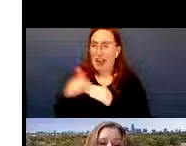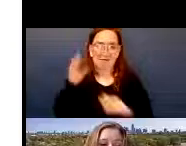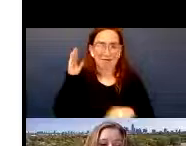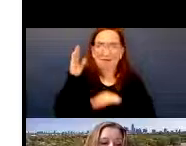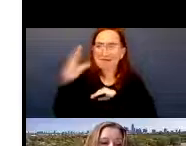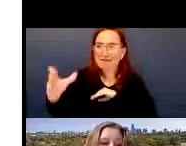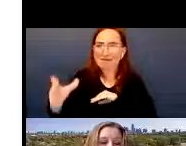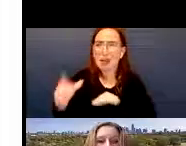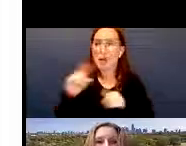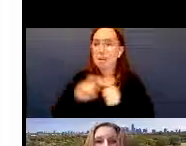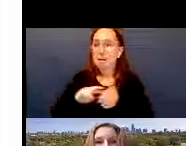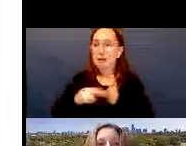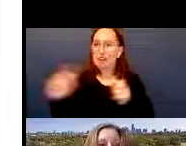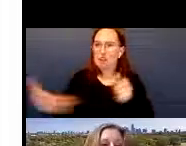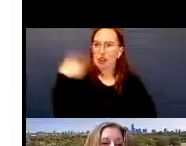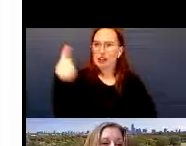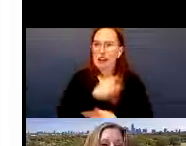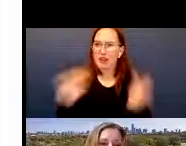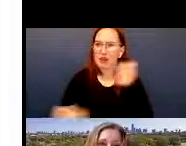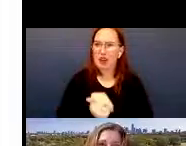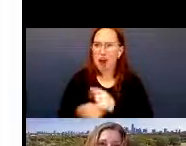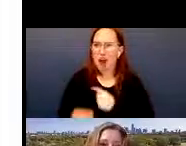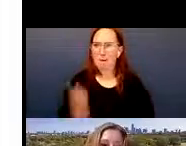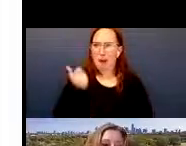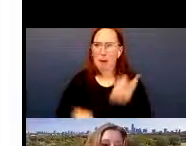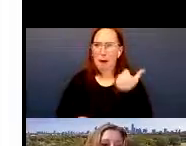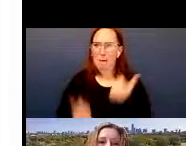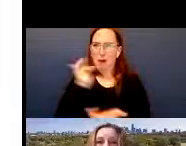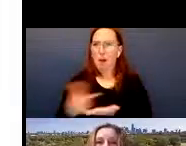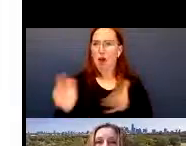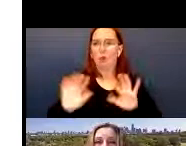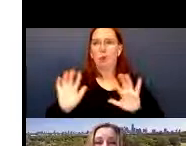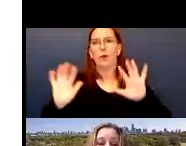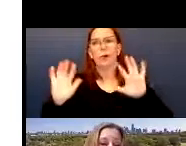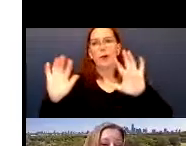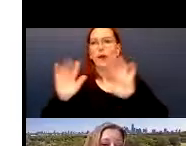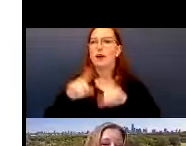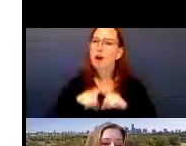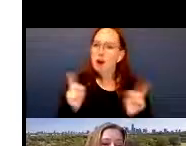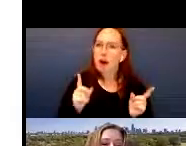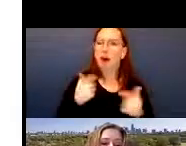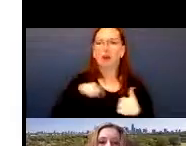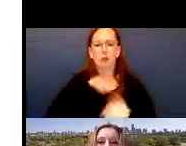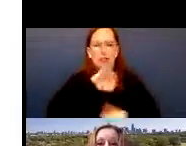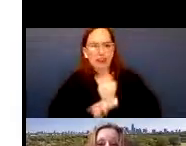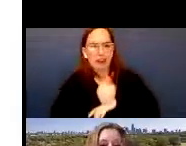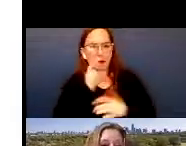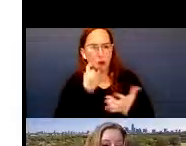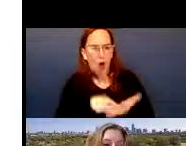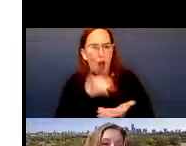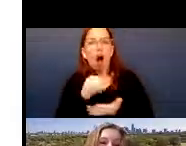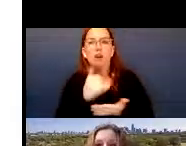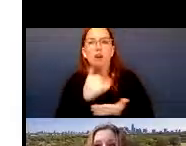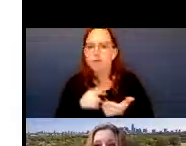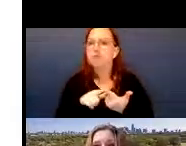day one, but would be removed as certain qualifiers are met, like more frequent bus line, the light rail